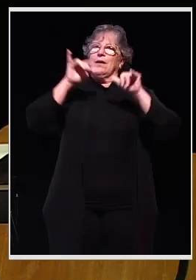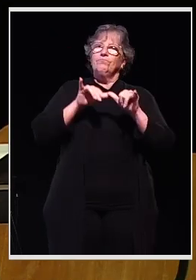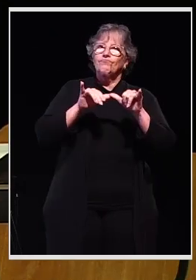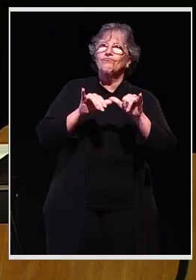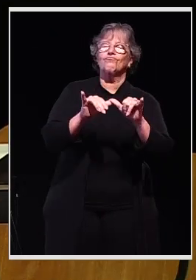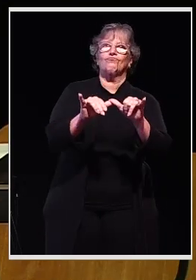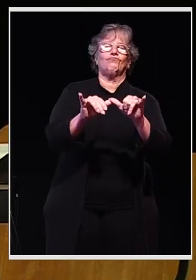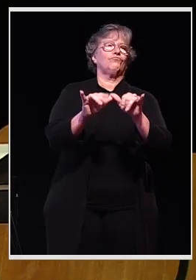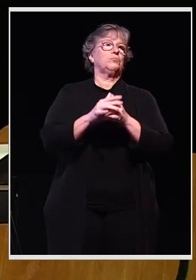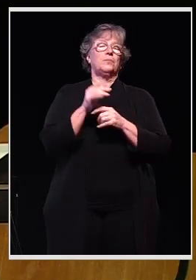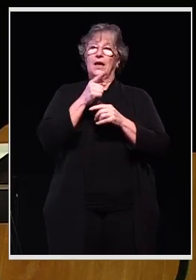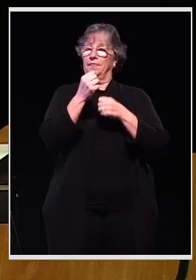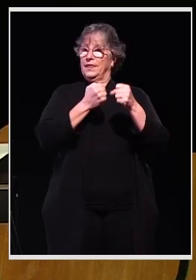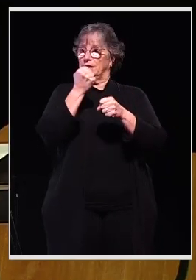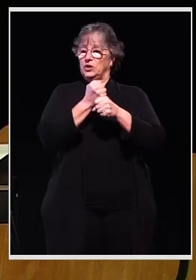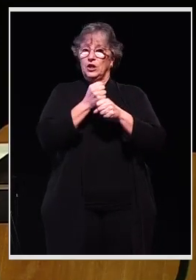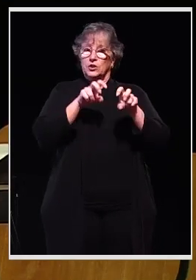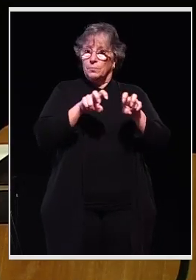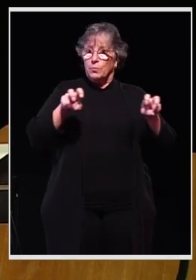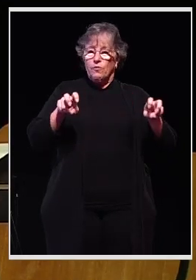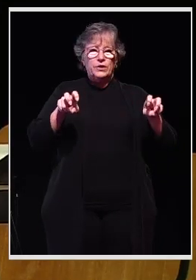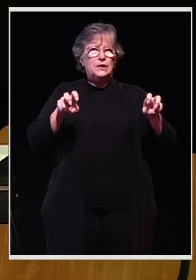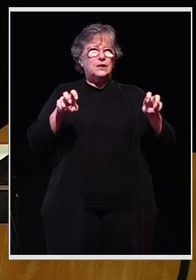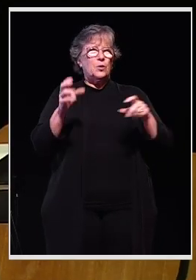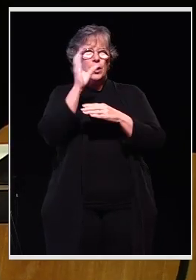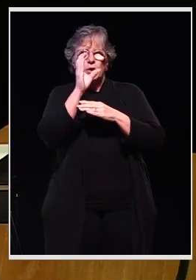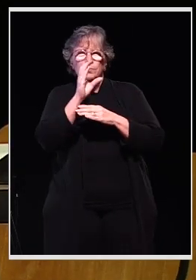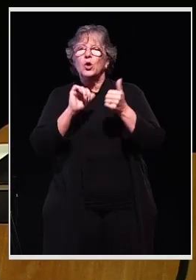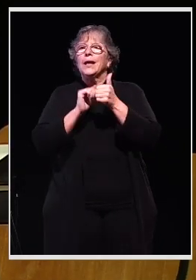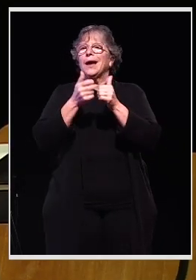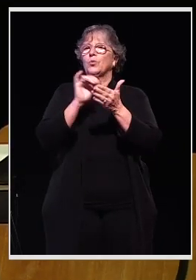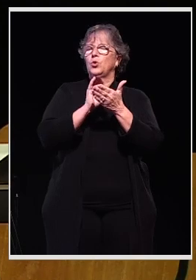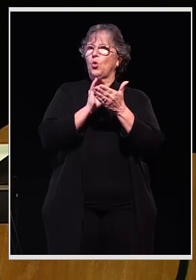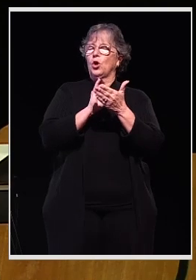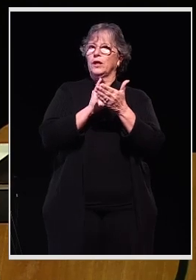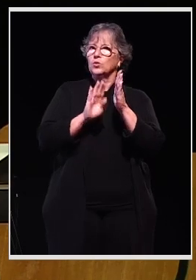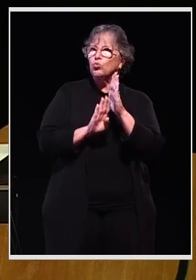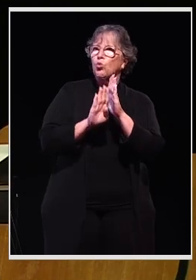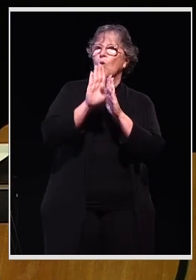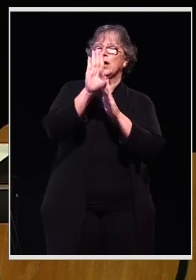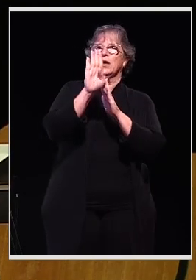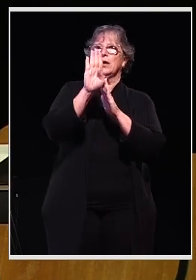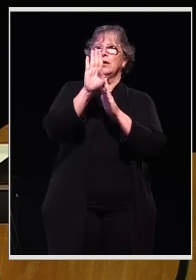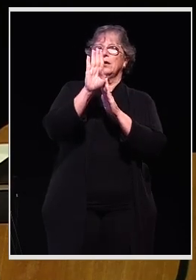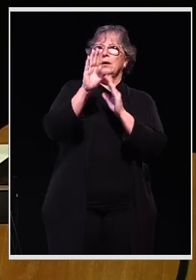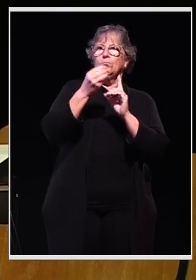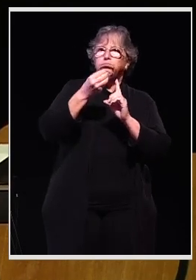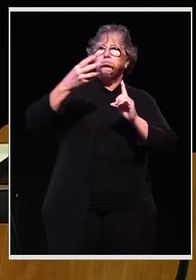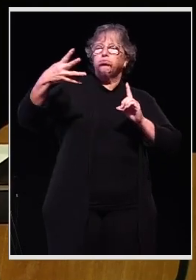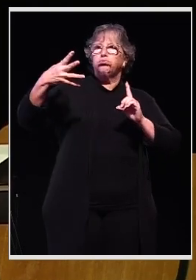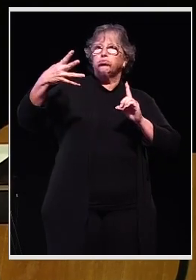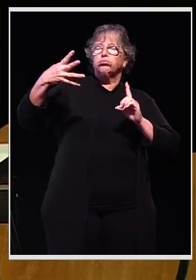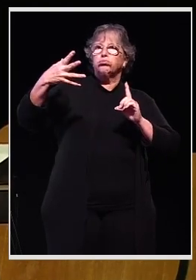In this year's symposium, we are exploring how New York is growing and leading change in our food system through